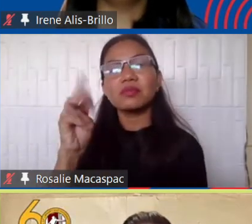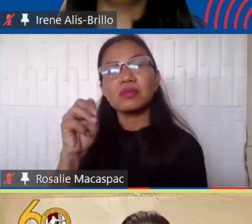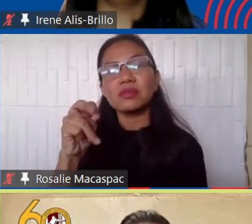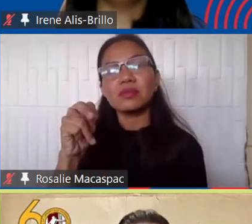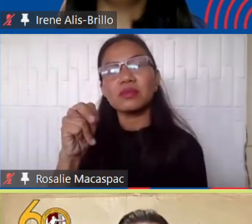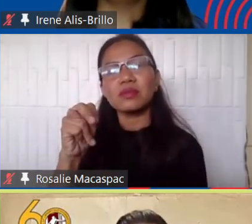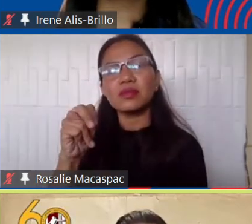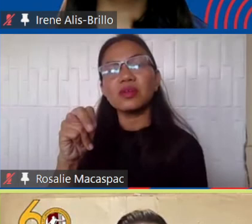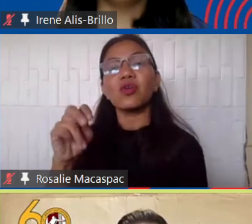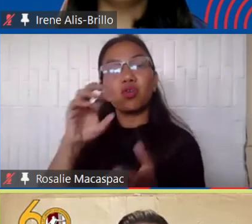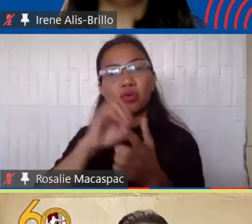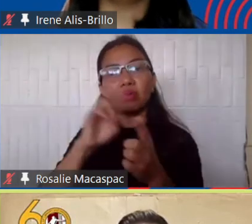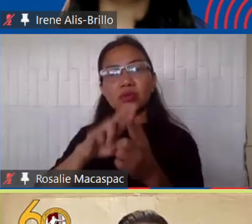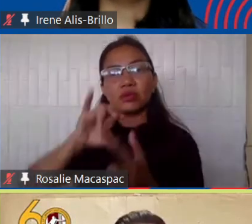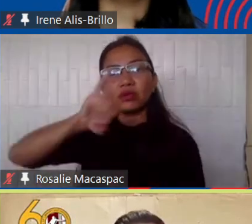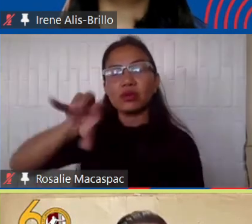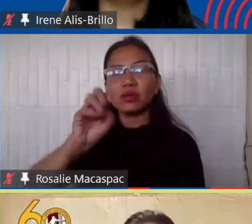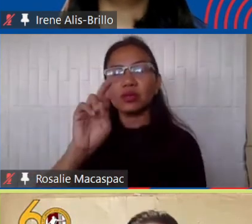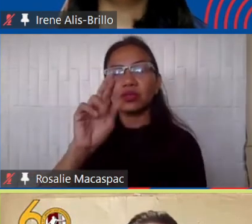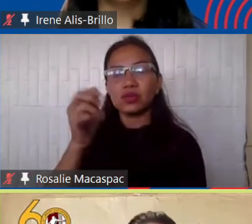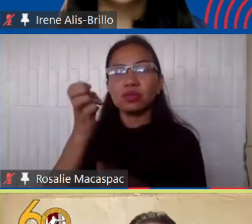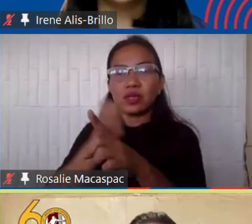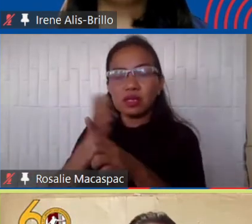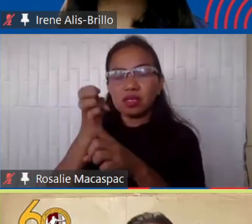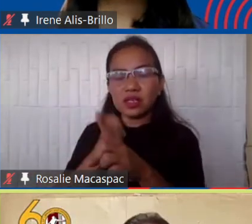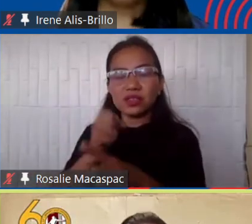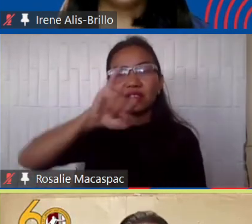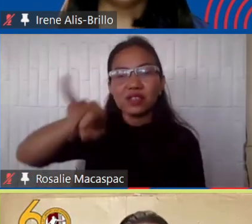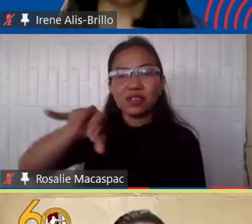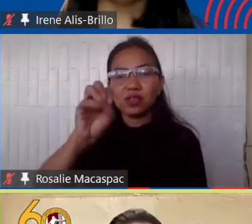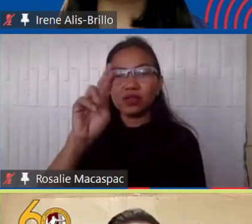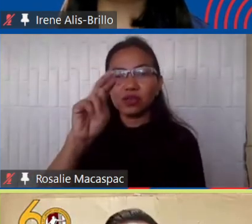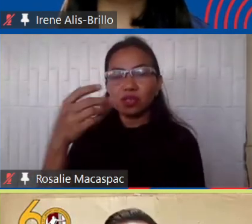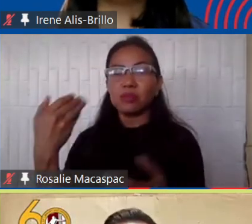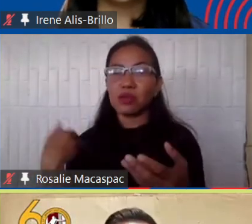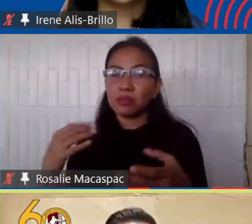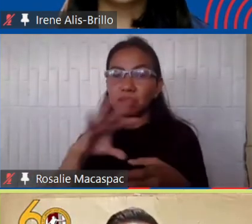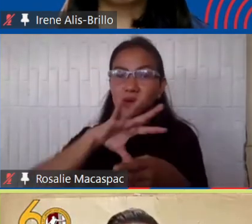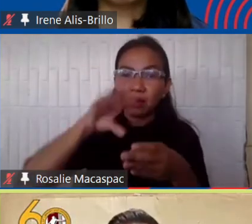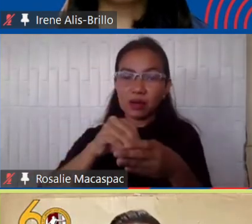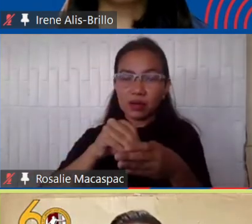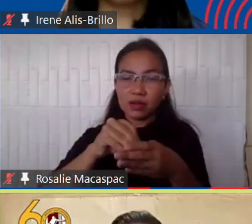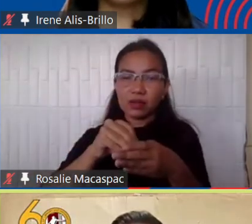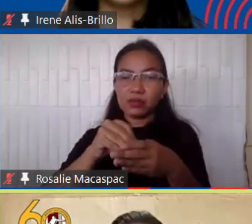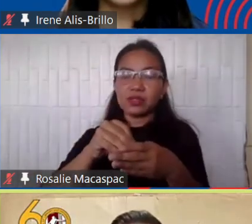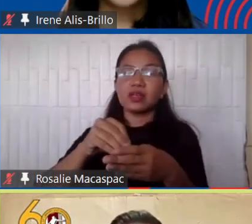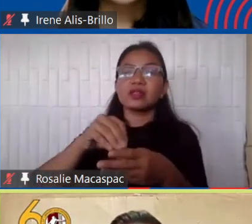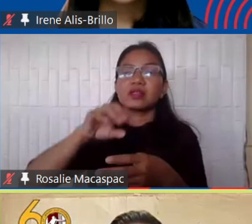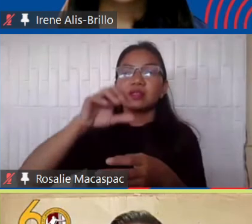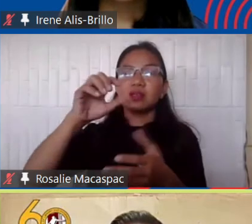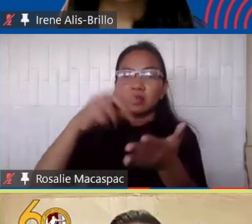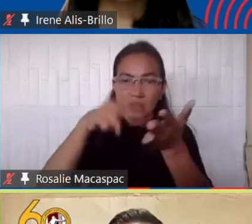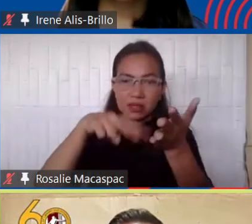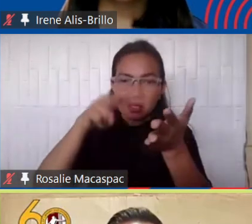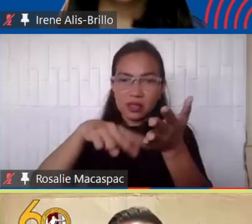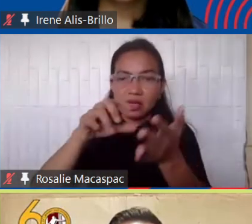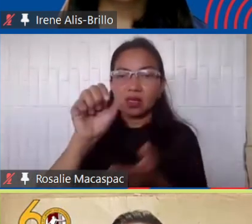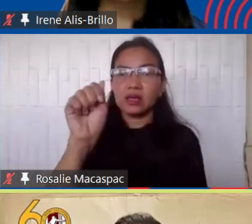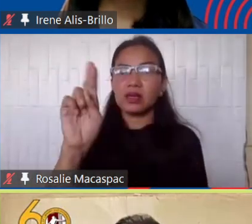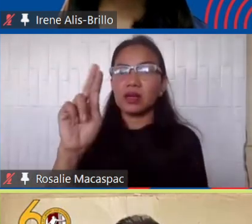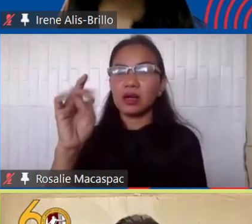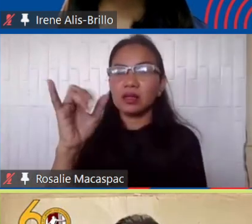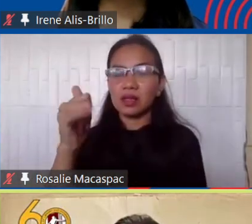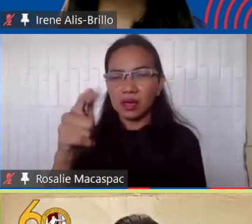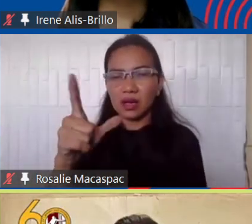of journals, and then each journal meron pa siyang article. So I understand the confusion, but the technical in terms of